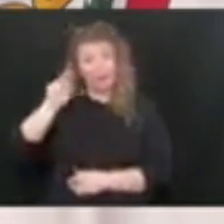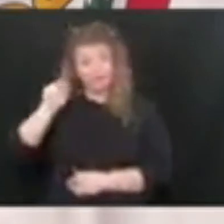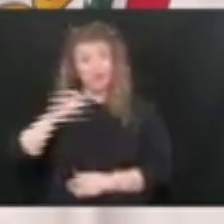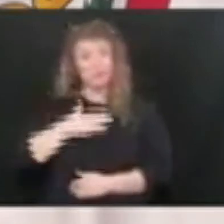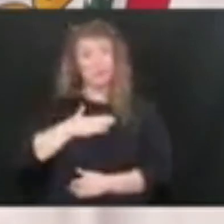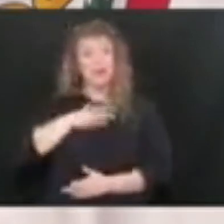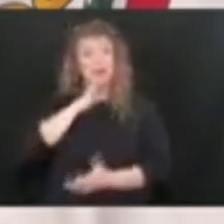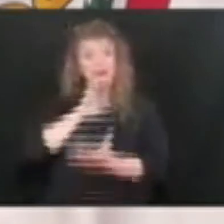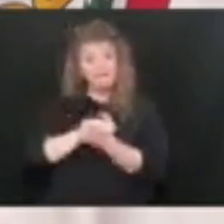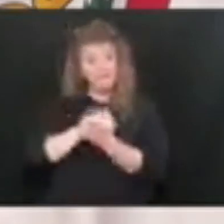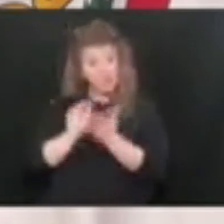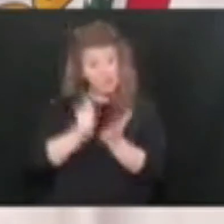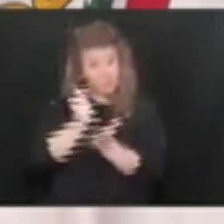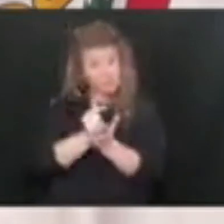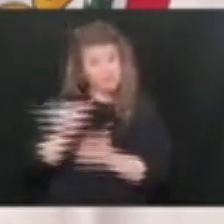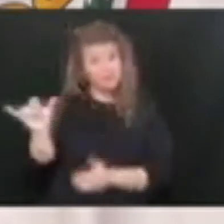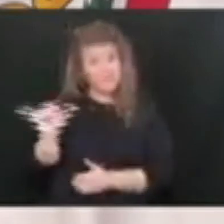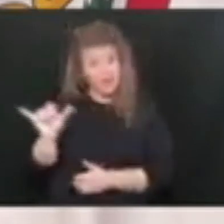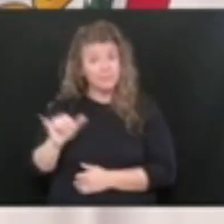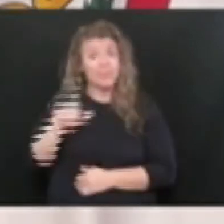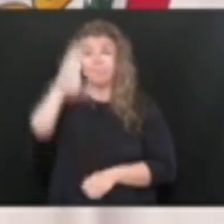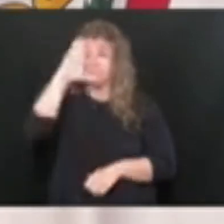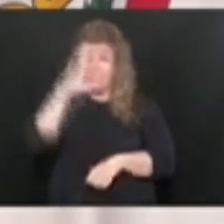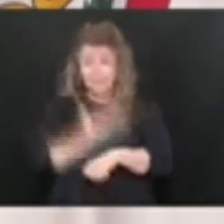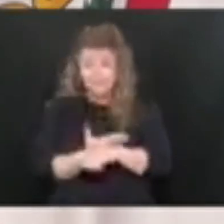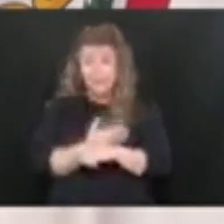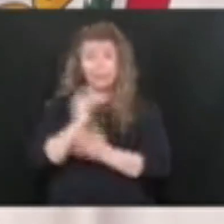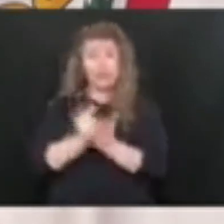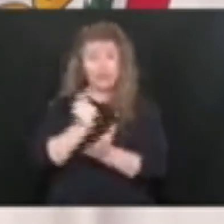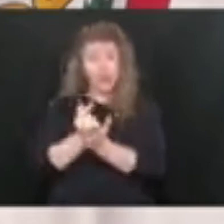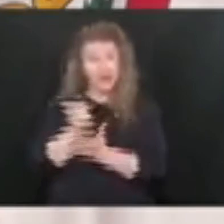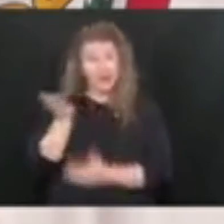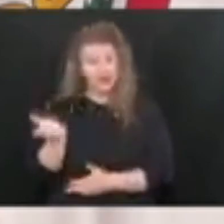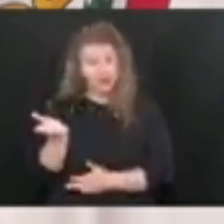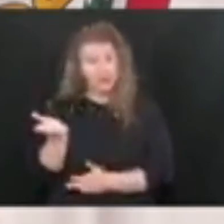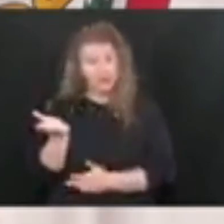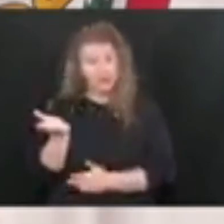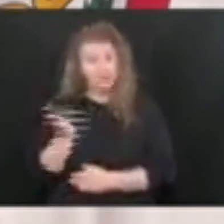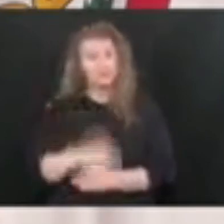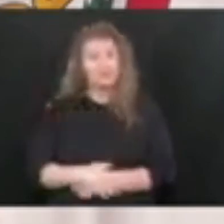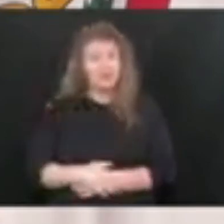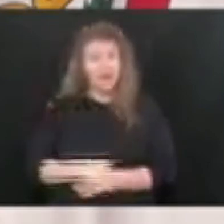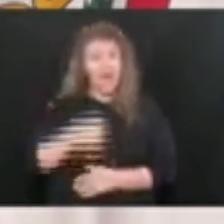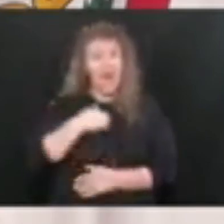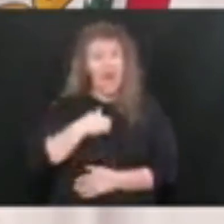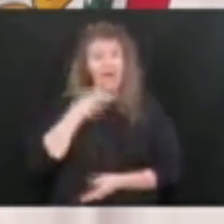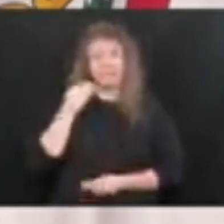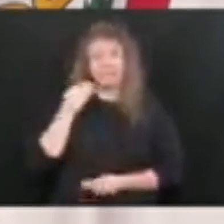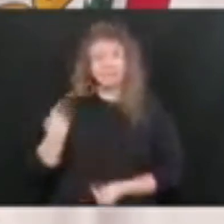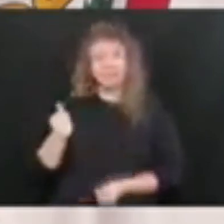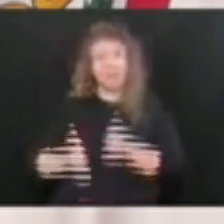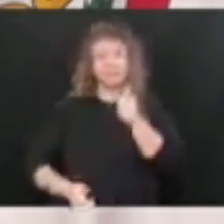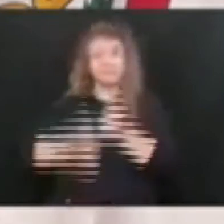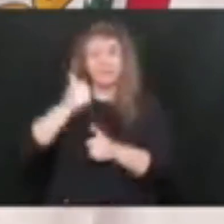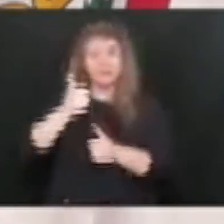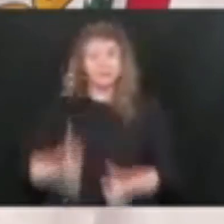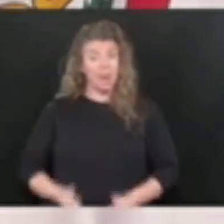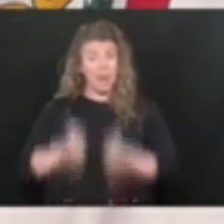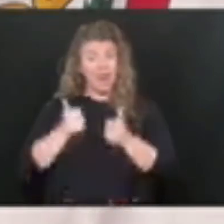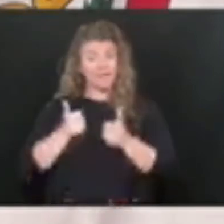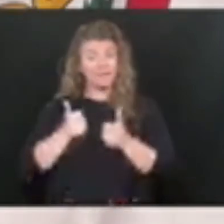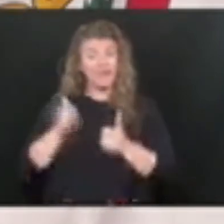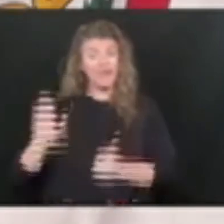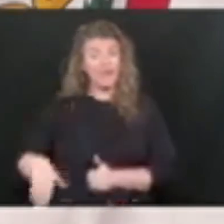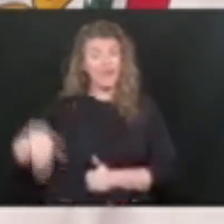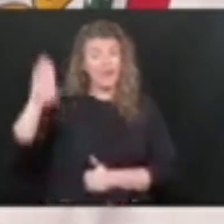Woodrow Wilson. My son is a graduate of Woodrow Wilson. I spent most of my life growing up in Beckley, West